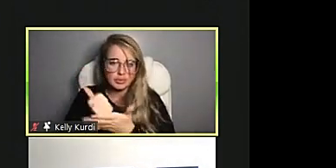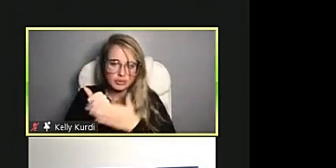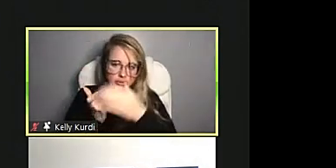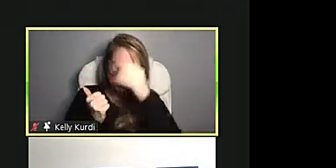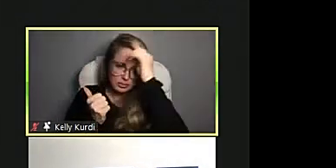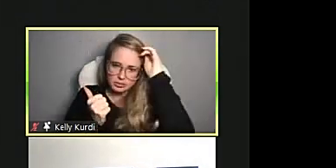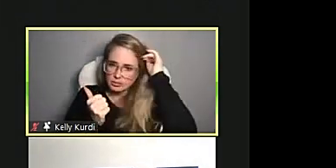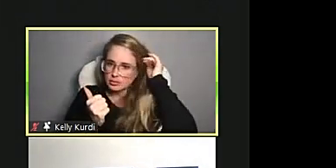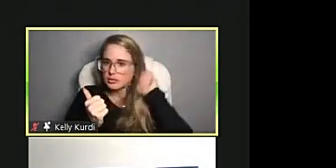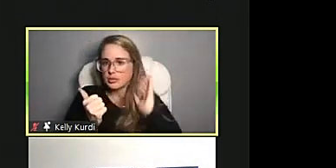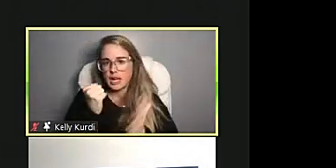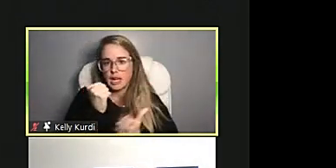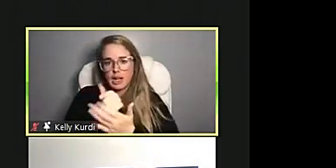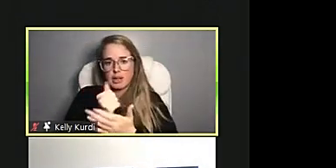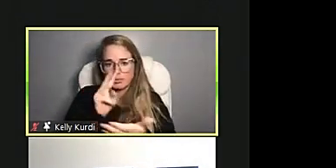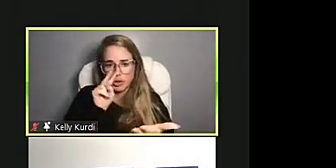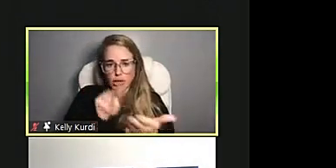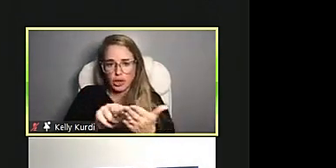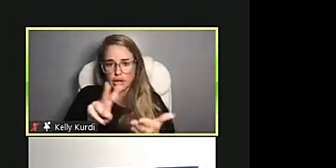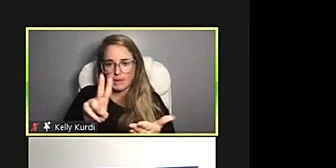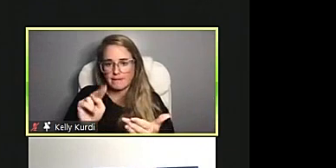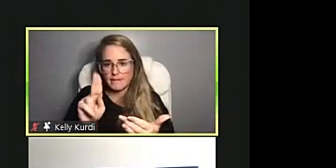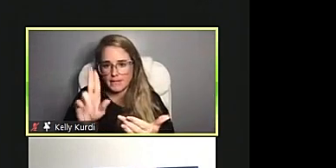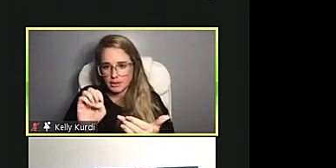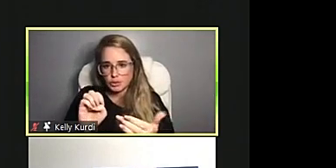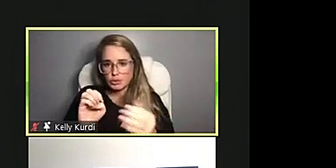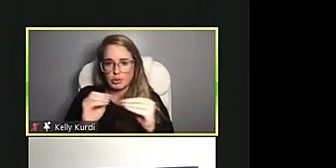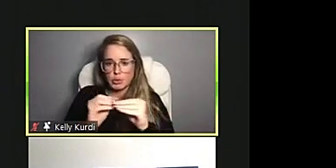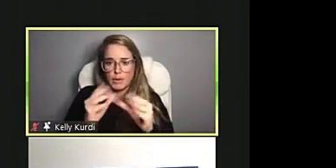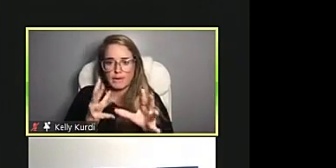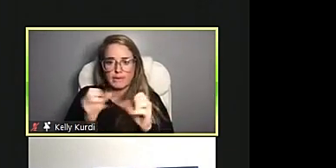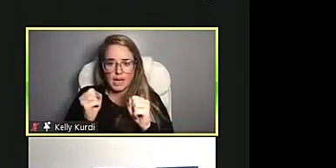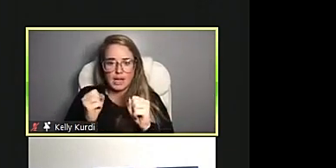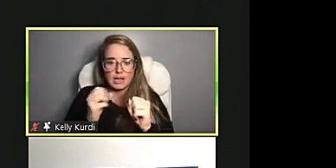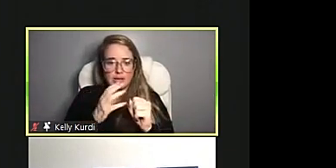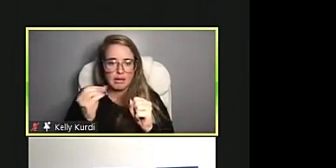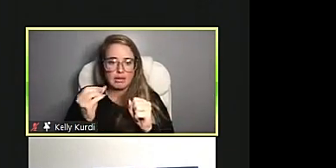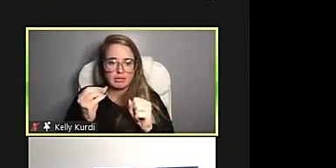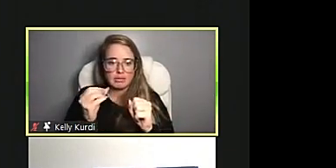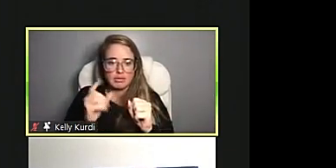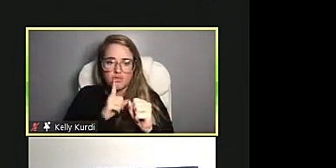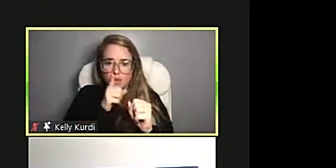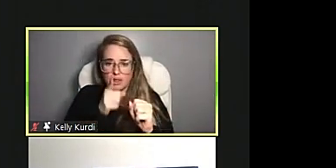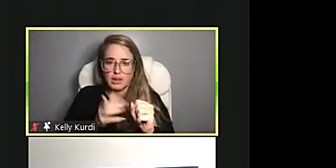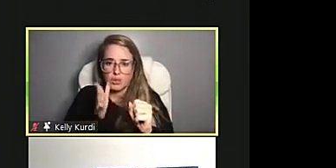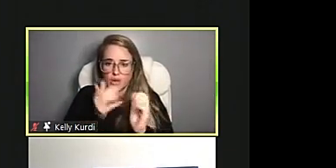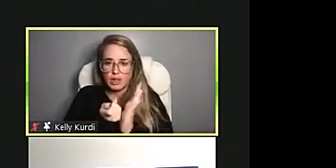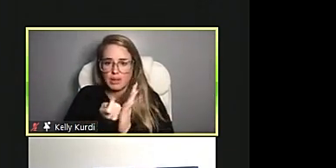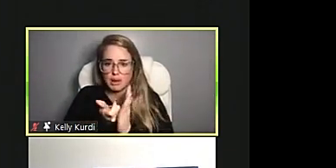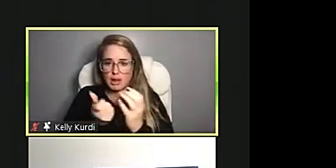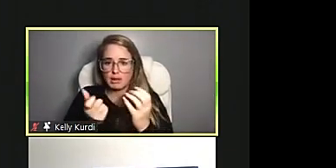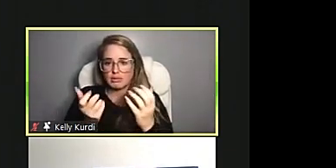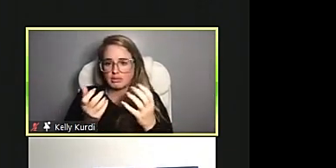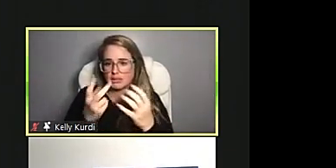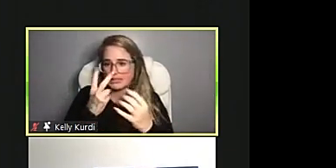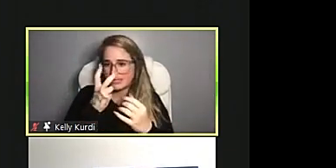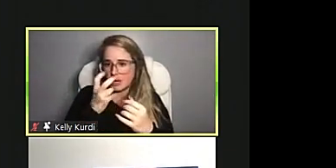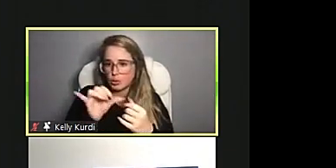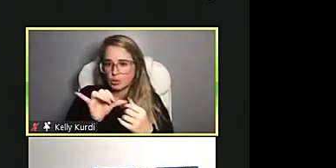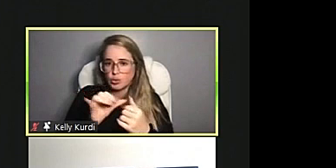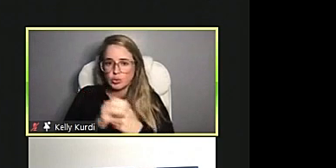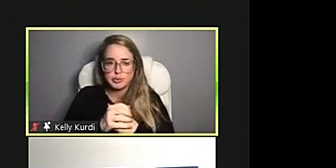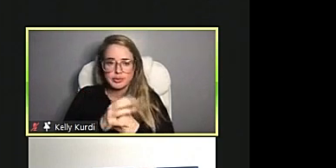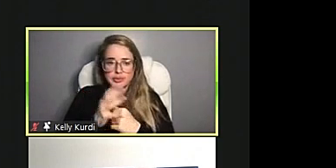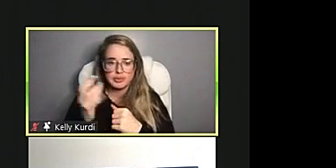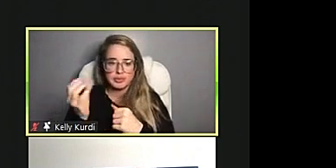you into all those venues much more quickly and really eliminate a lot of the doubt around them. And of course,